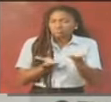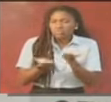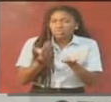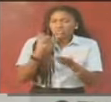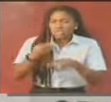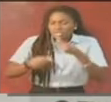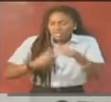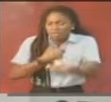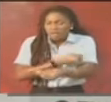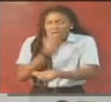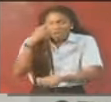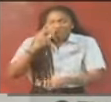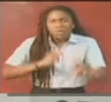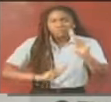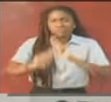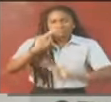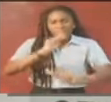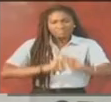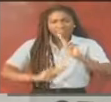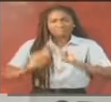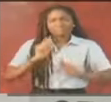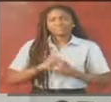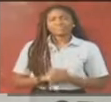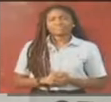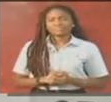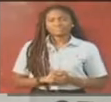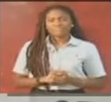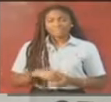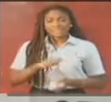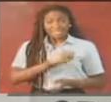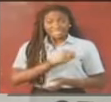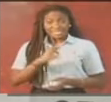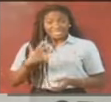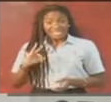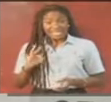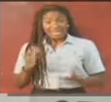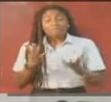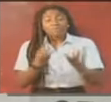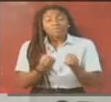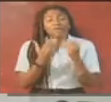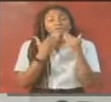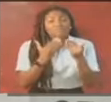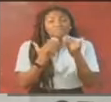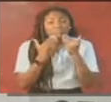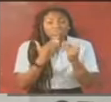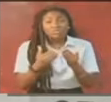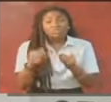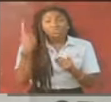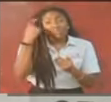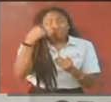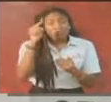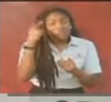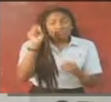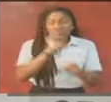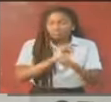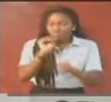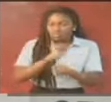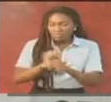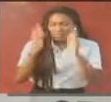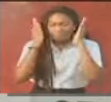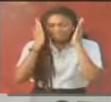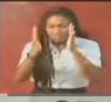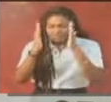population. The RHA staff must be highly commended for their dedication and commitment to vaccinate